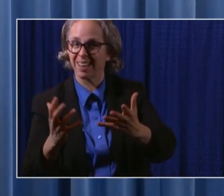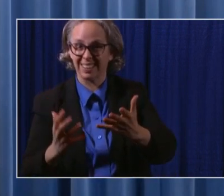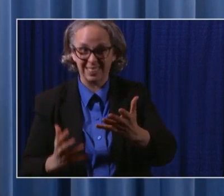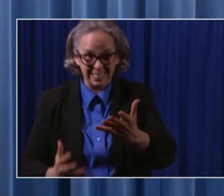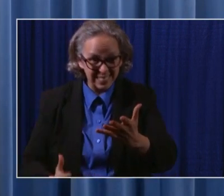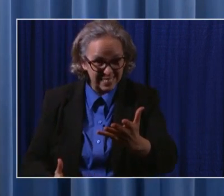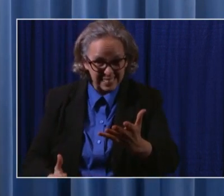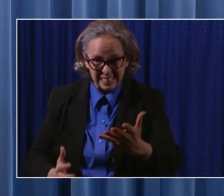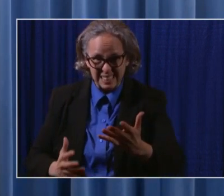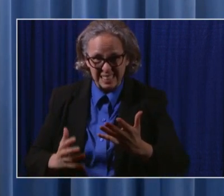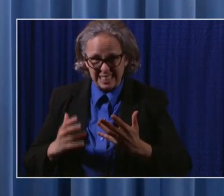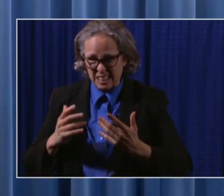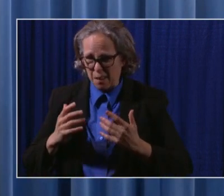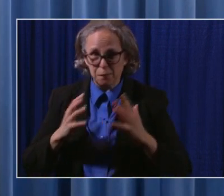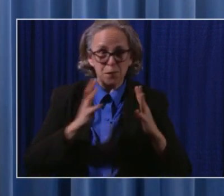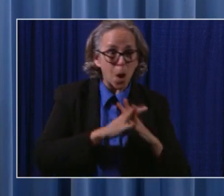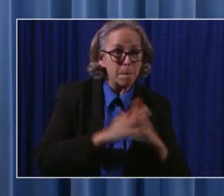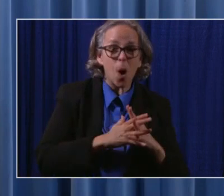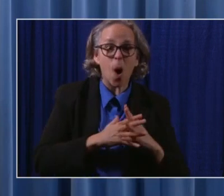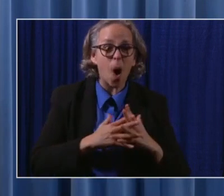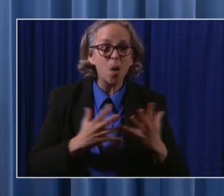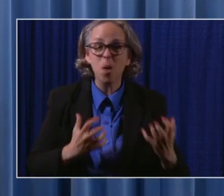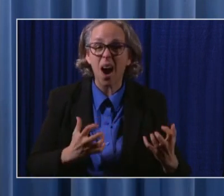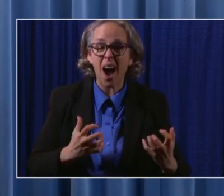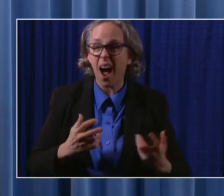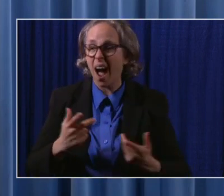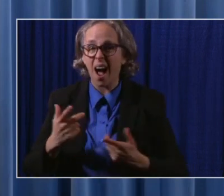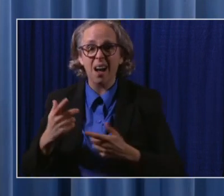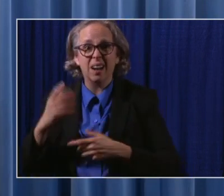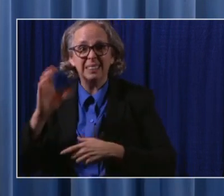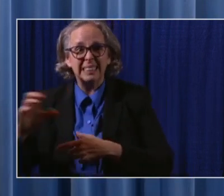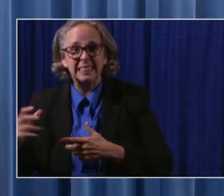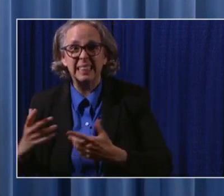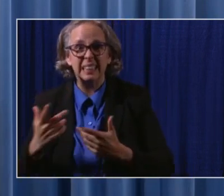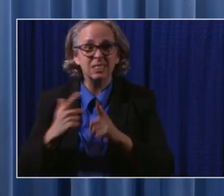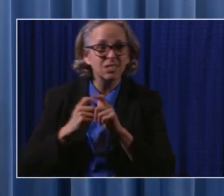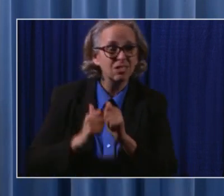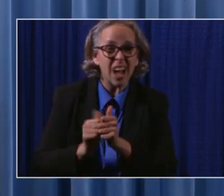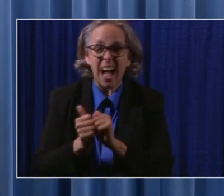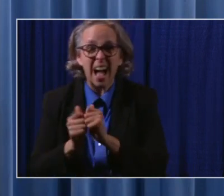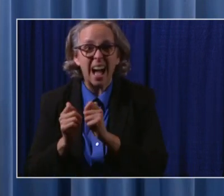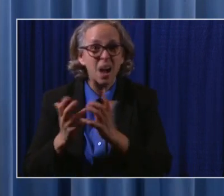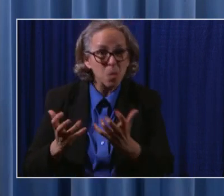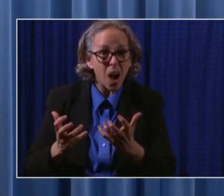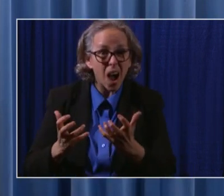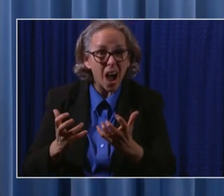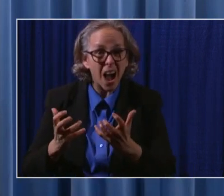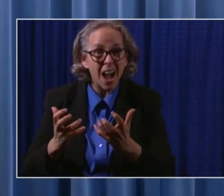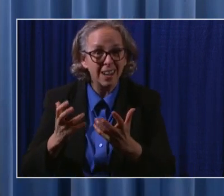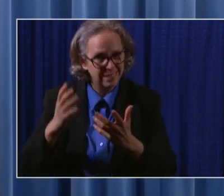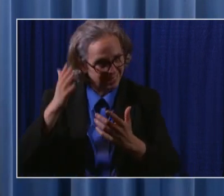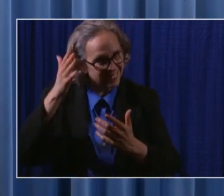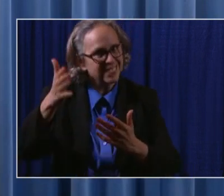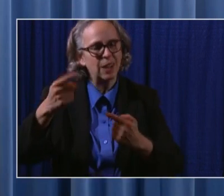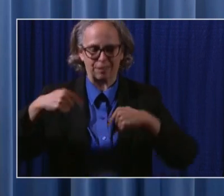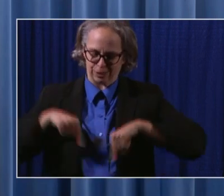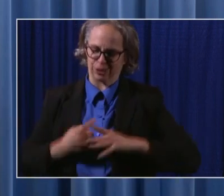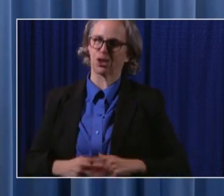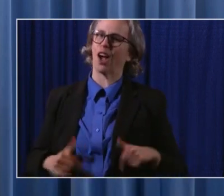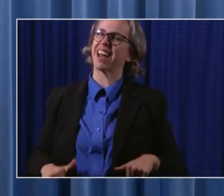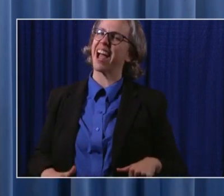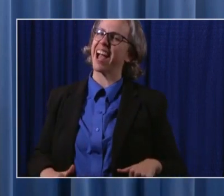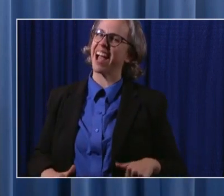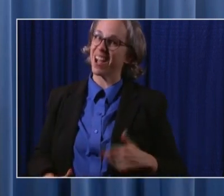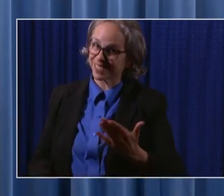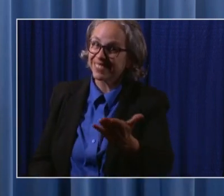country, tennis, whatever they like to do, be in plays, all the things that we want our kids to be able to do and our grandkids to be able to